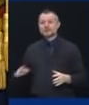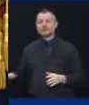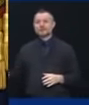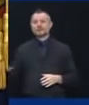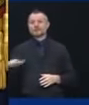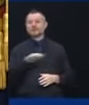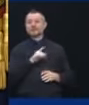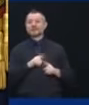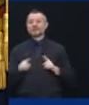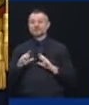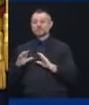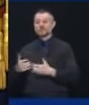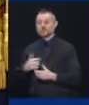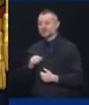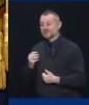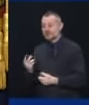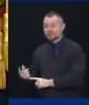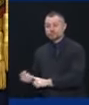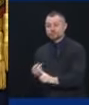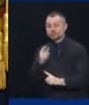extent we have allocation.